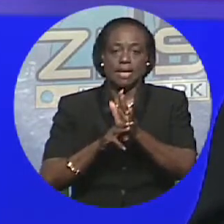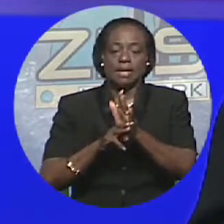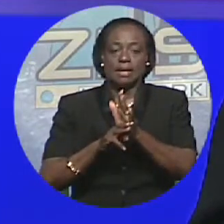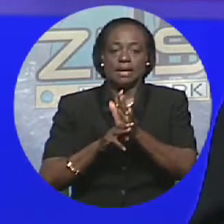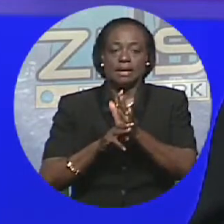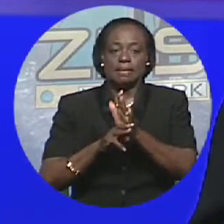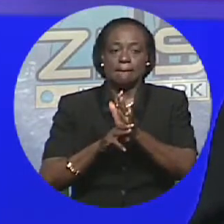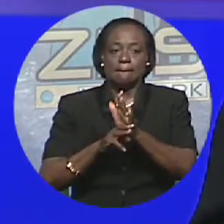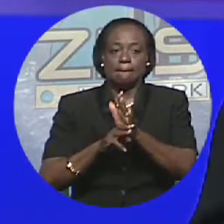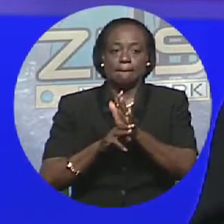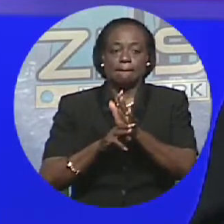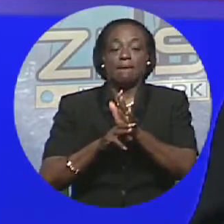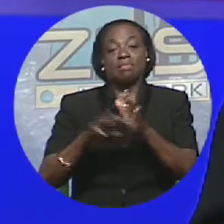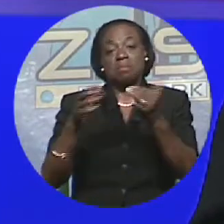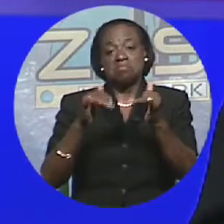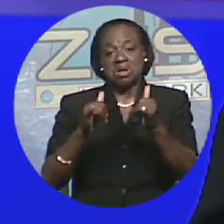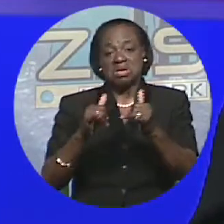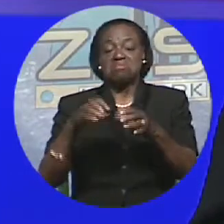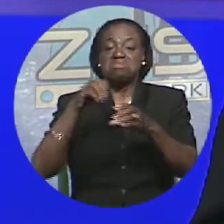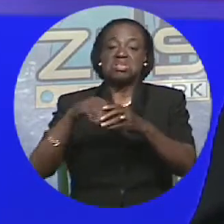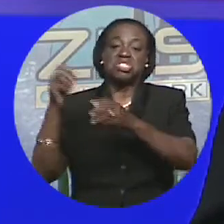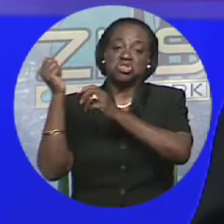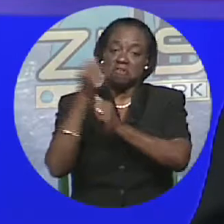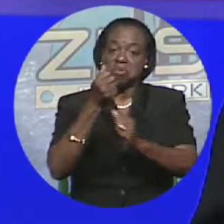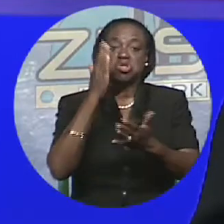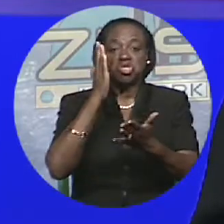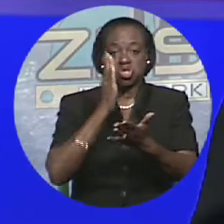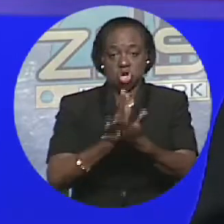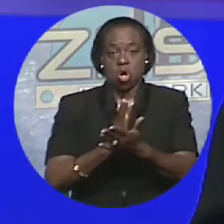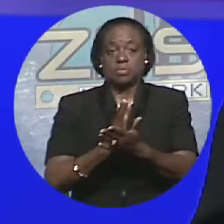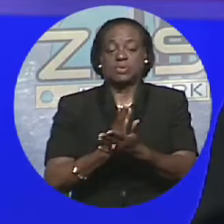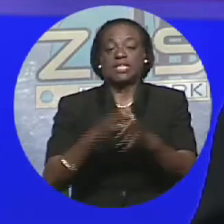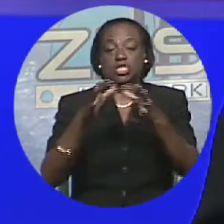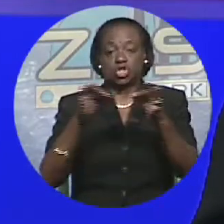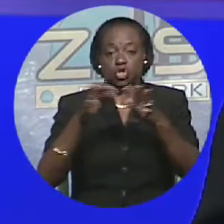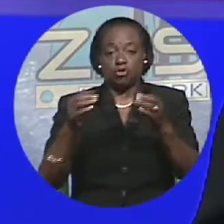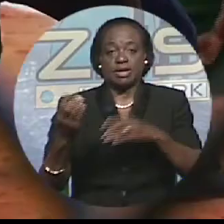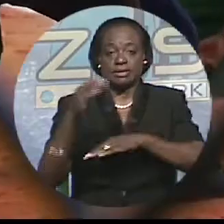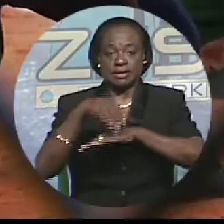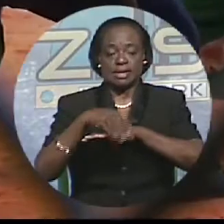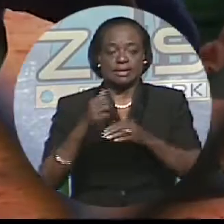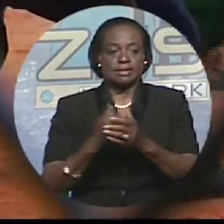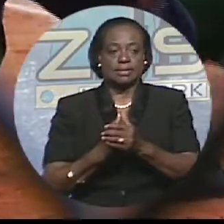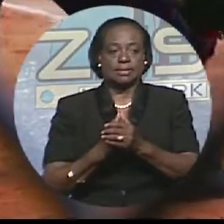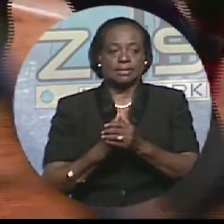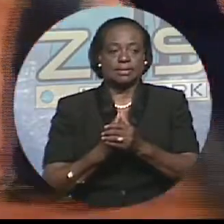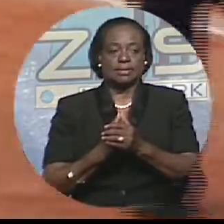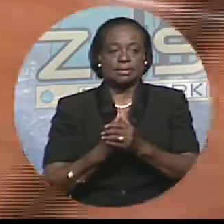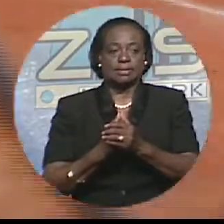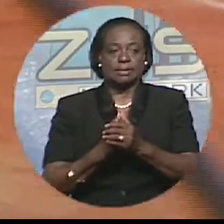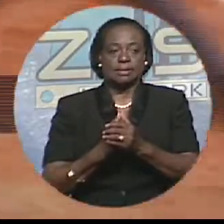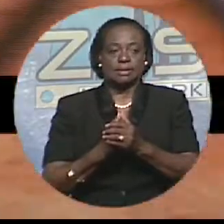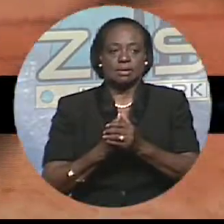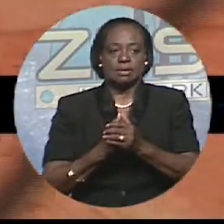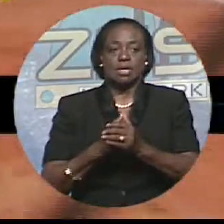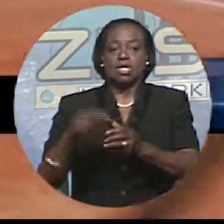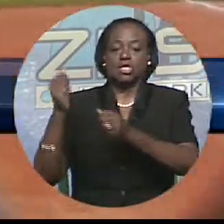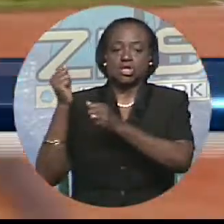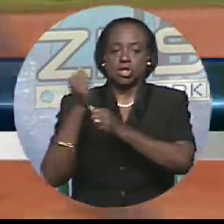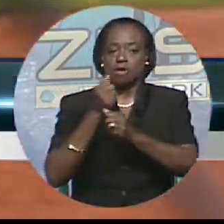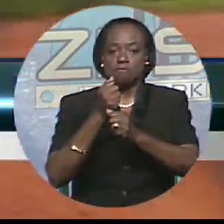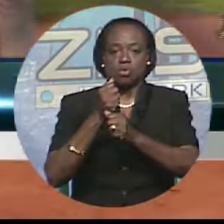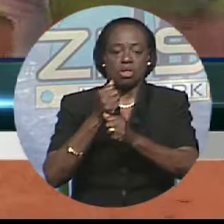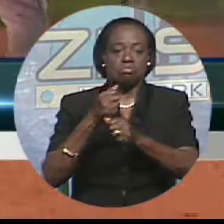has been brought to an abrupt halt. We get that story tonight from Charles Fisher. NPSA officials getting the shock of